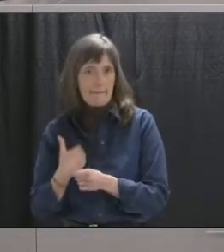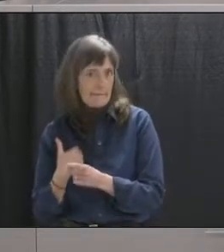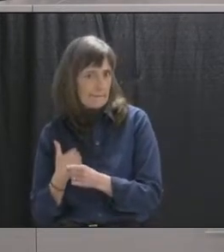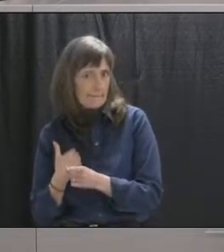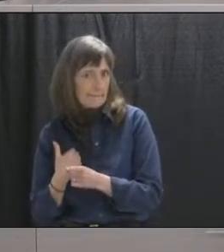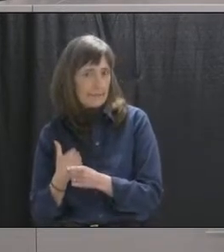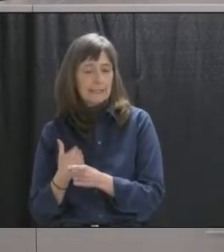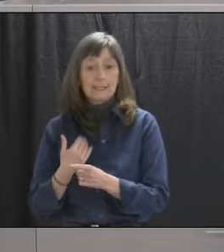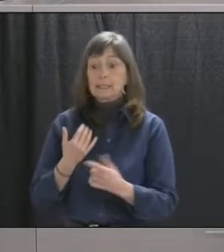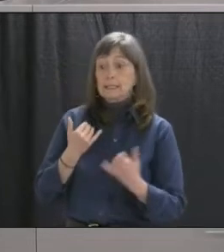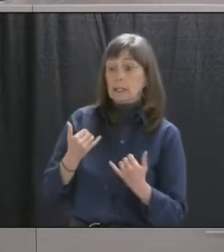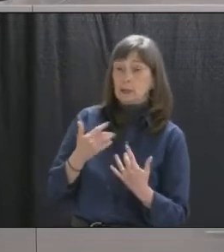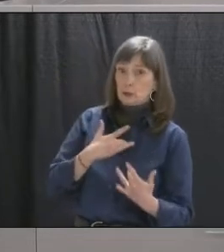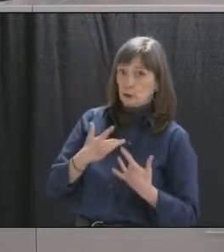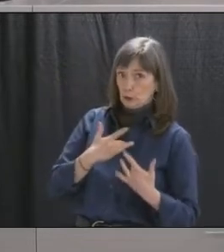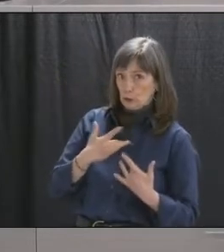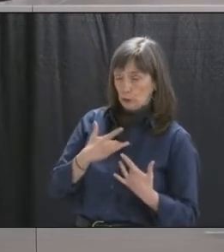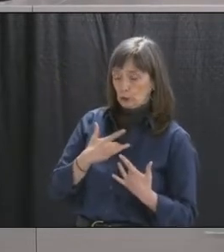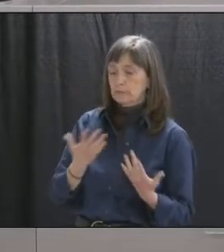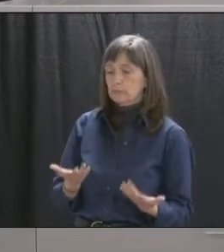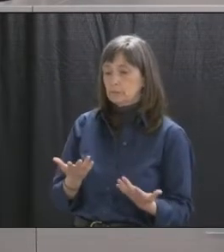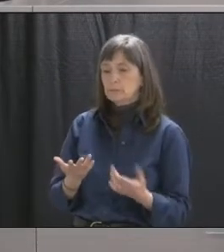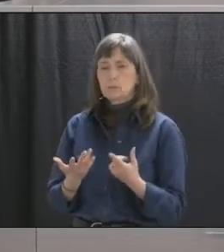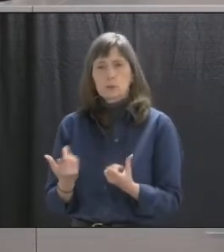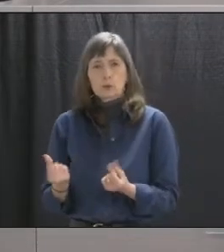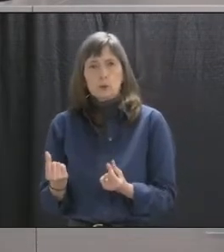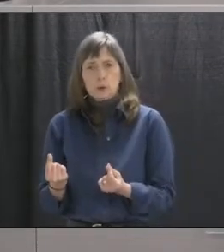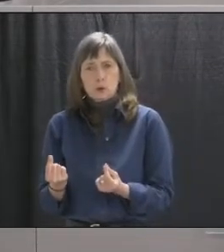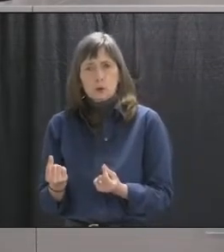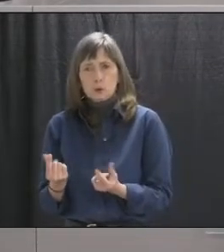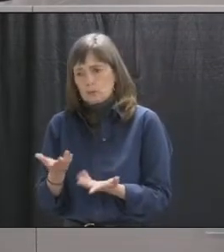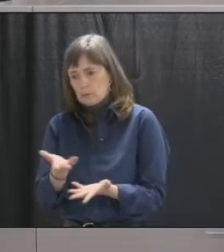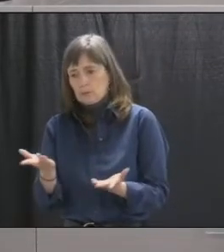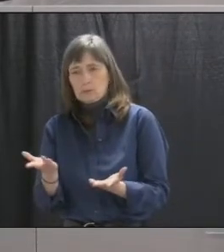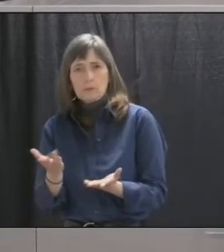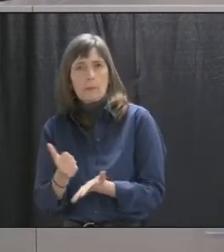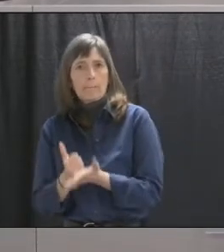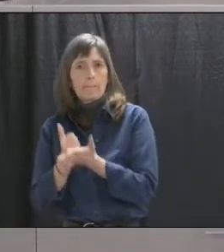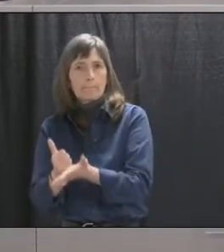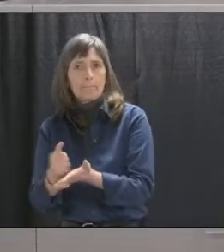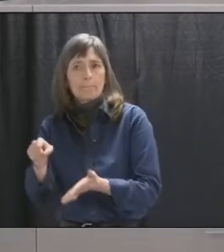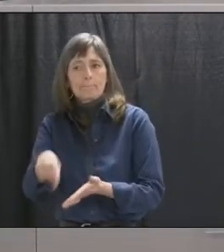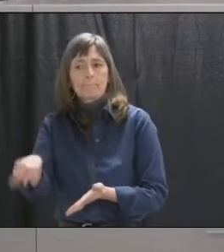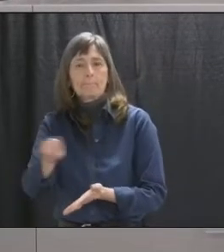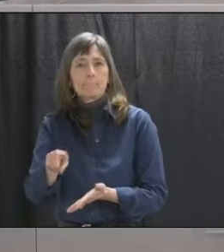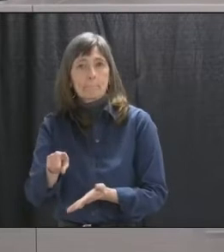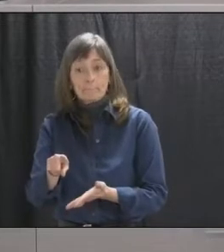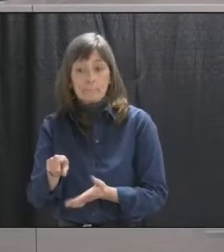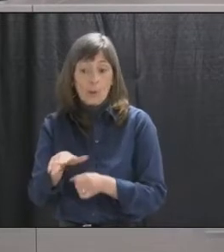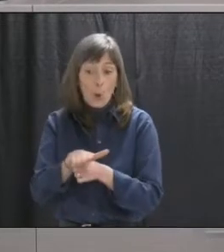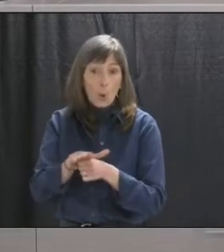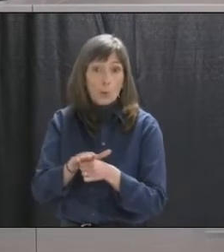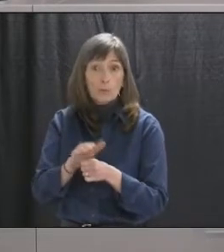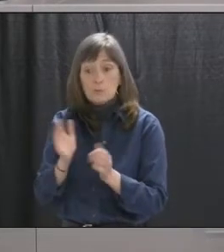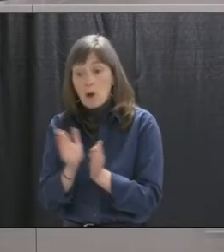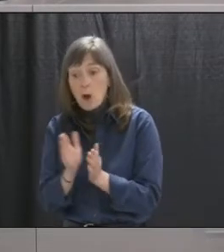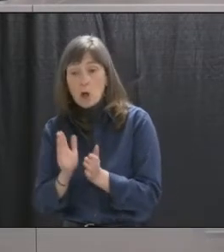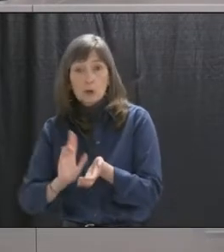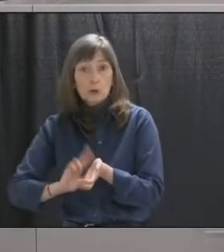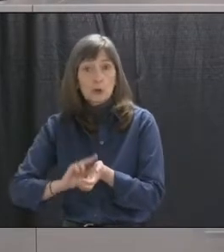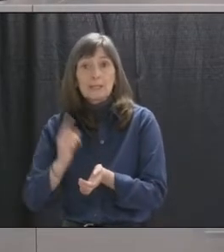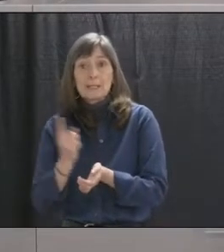lot of people are worried about that because of COVID-19. What's being done there in order to make sure that there is either a locum or some sort of coverage to be